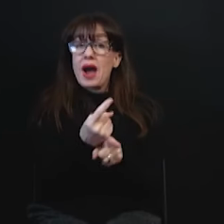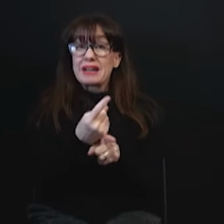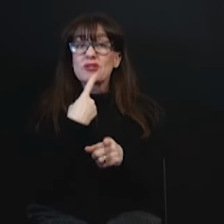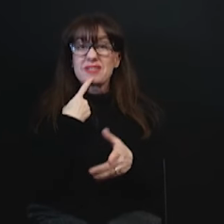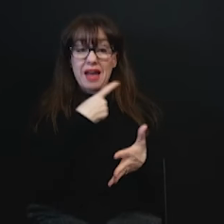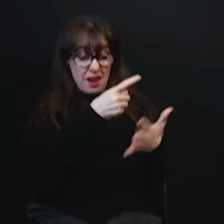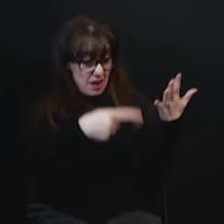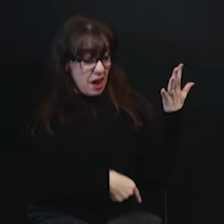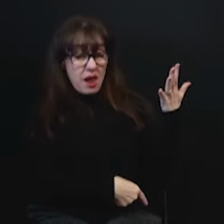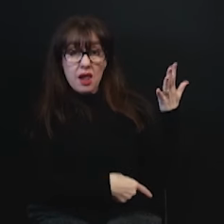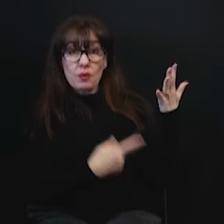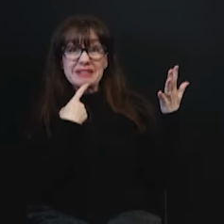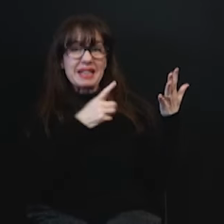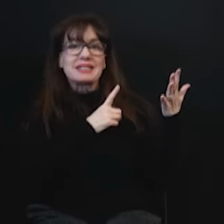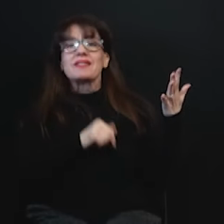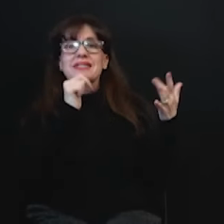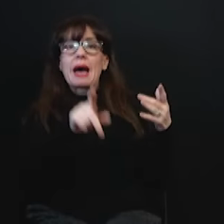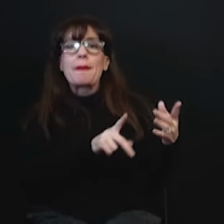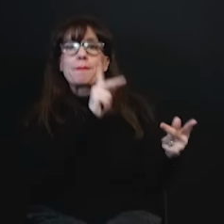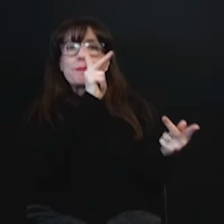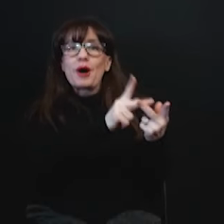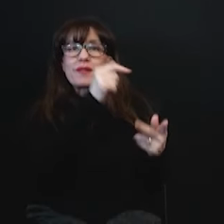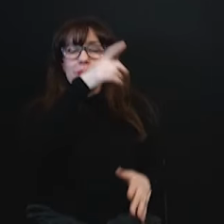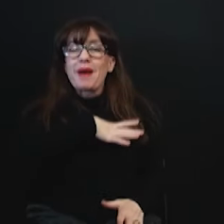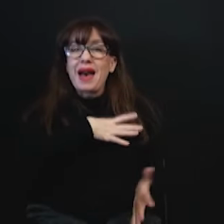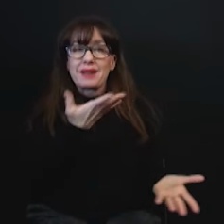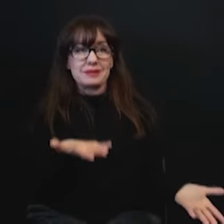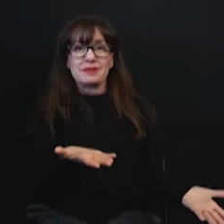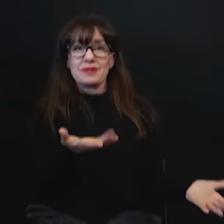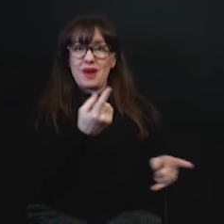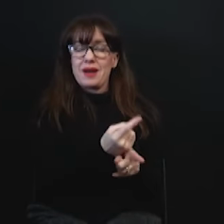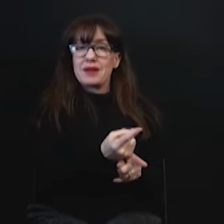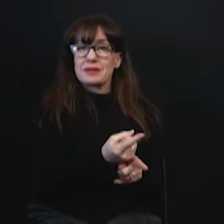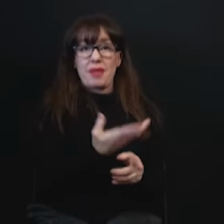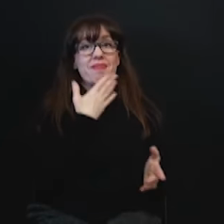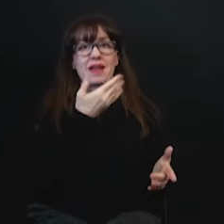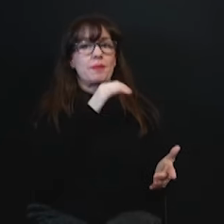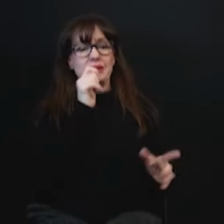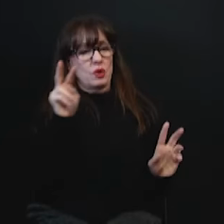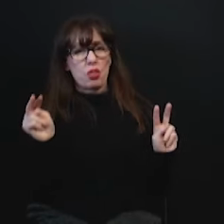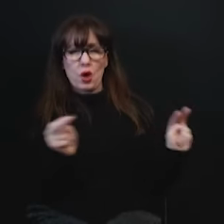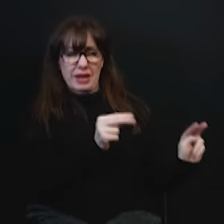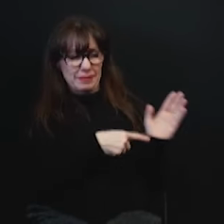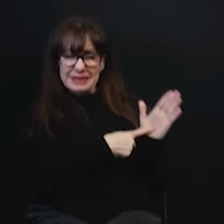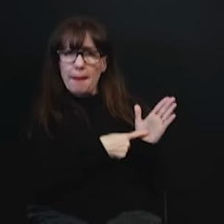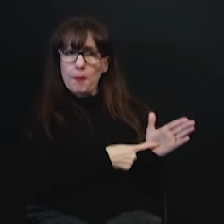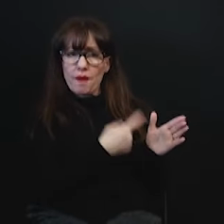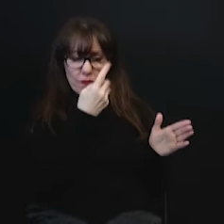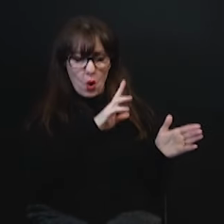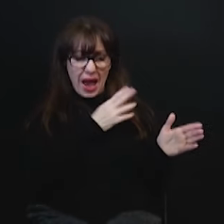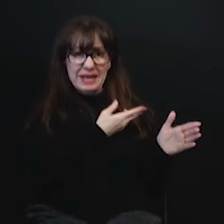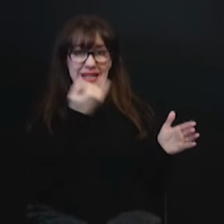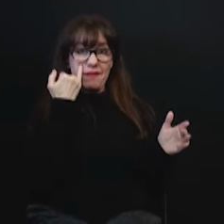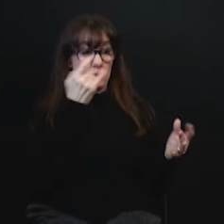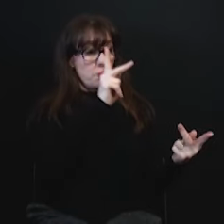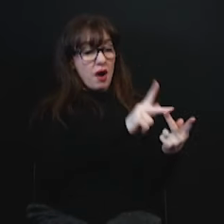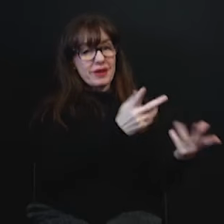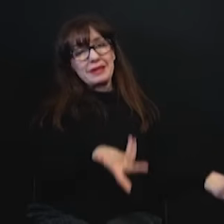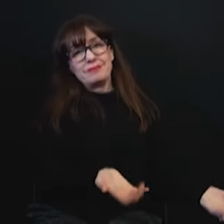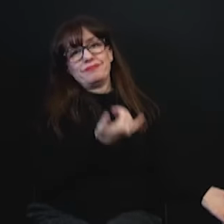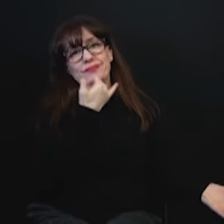of those things. Again, we said David's not a perfect man, and thank God that he's not, because and we could never look to him as any kind of example for us if he was.